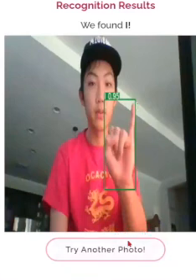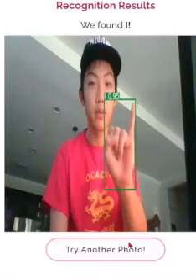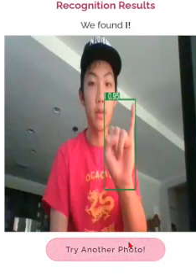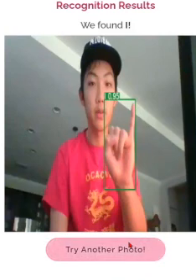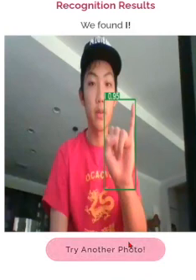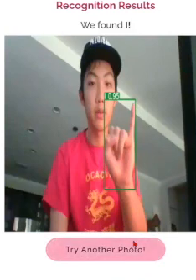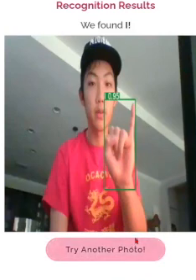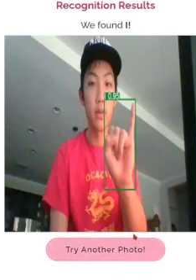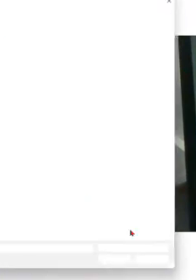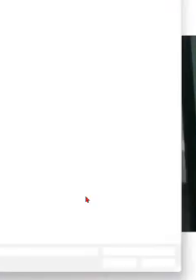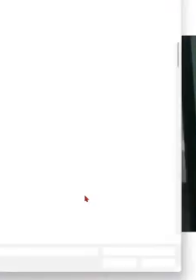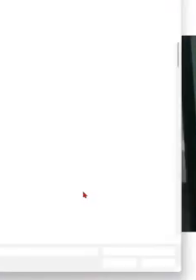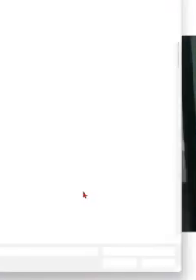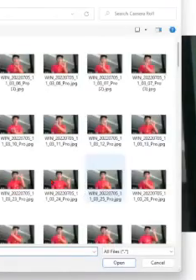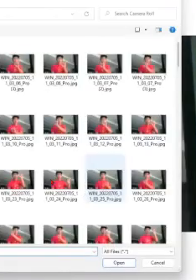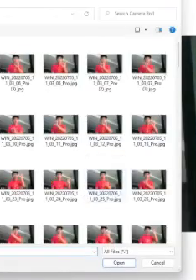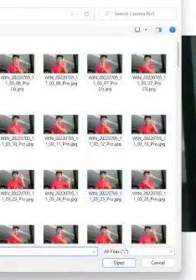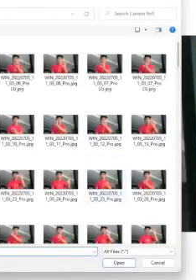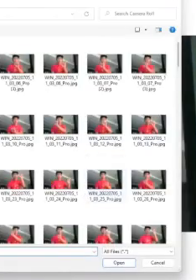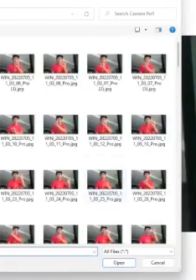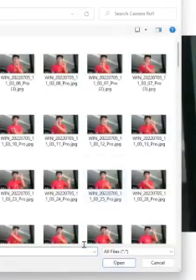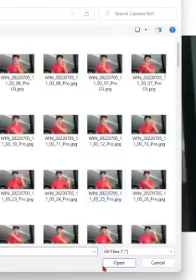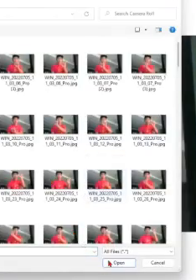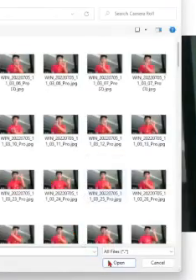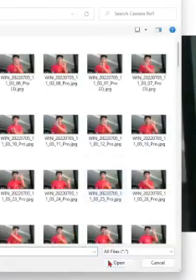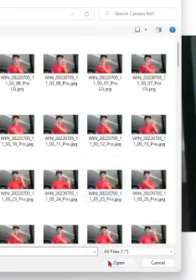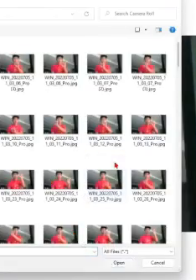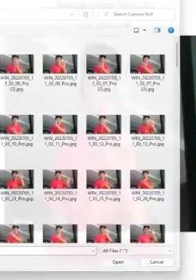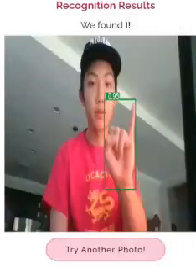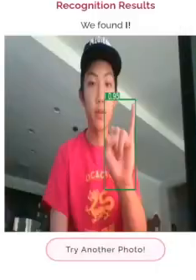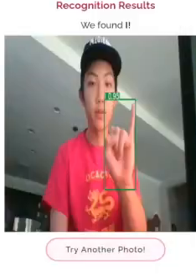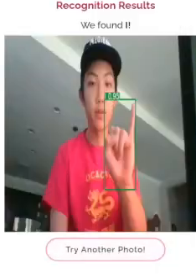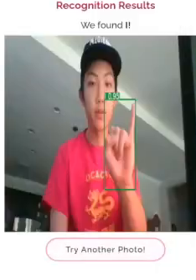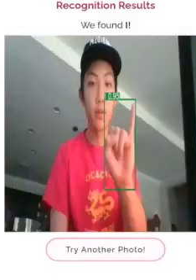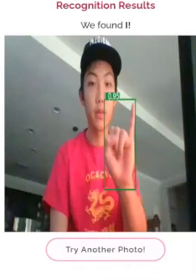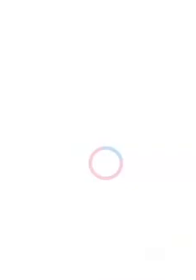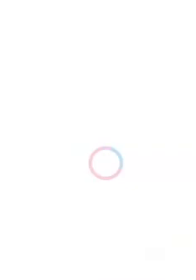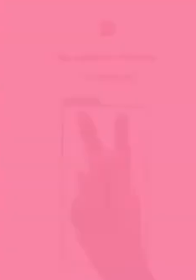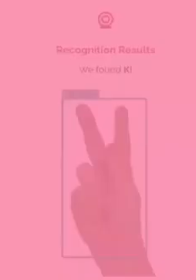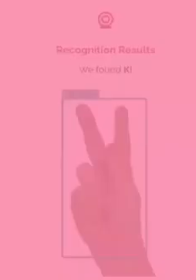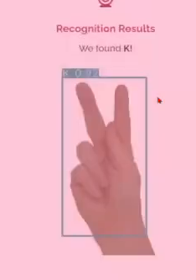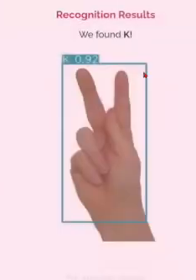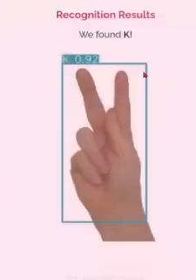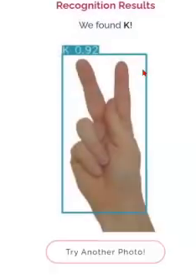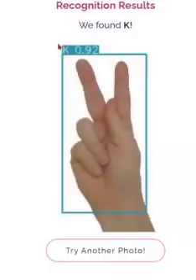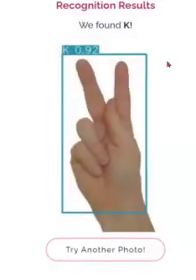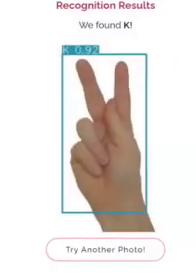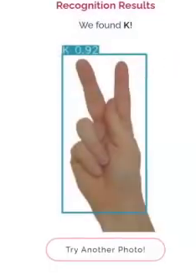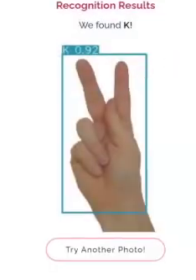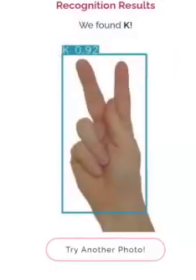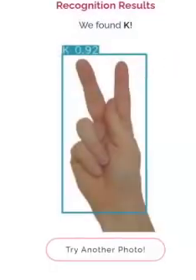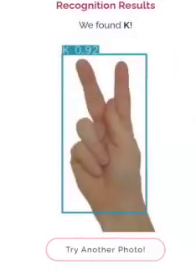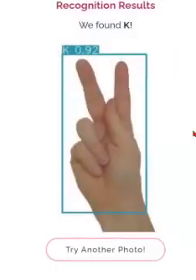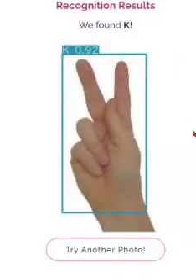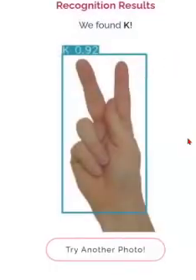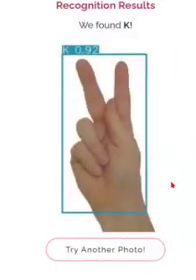95% confidence. We try another photo, such as a random photo from the internet. It has